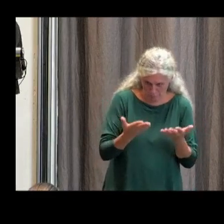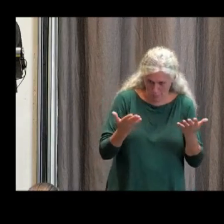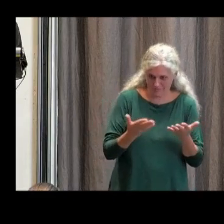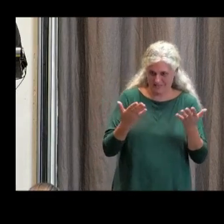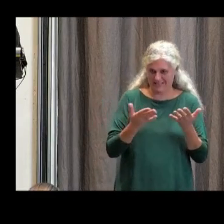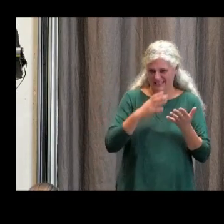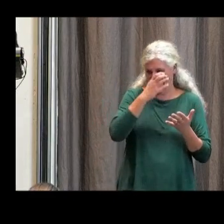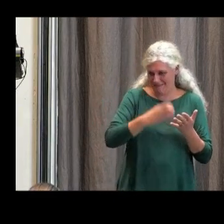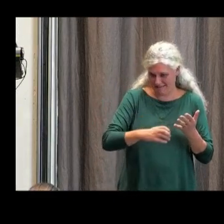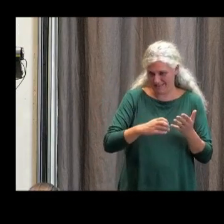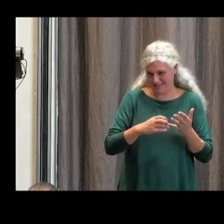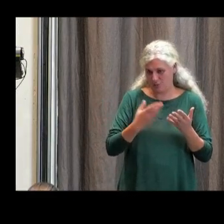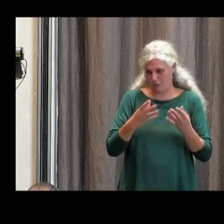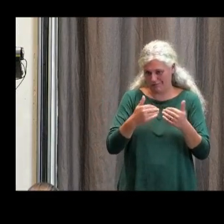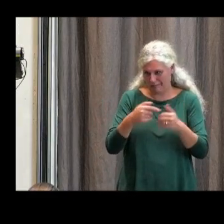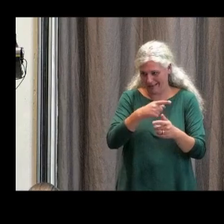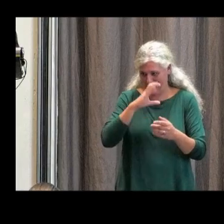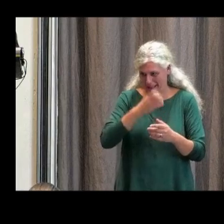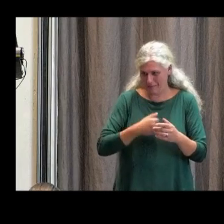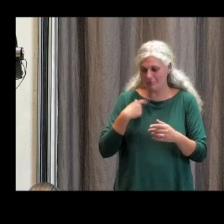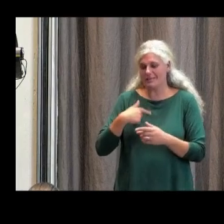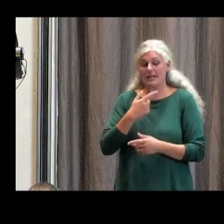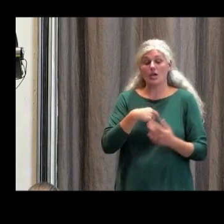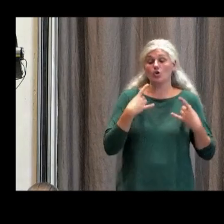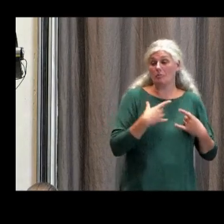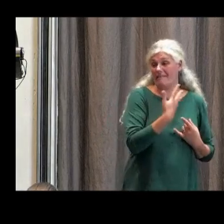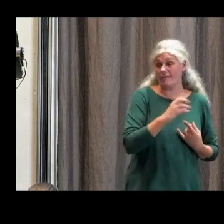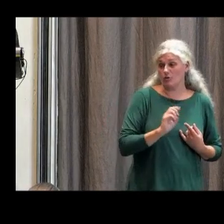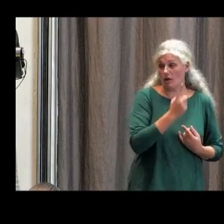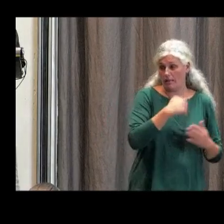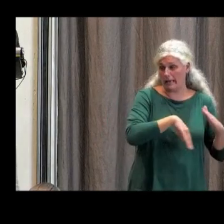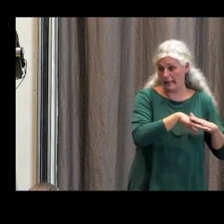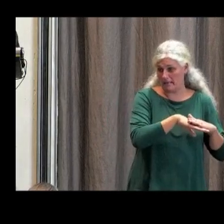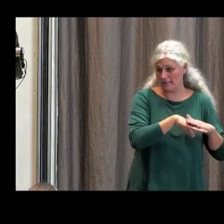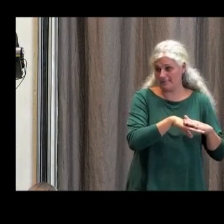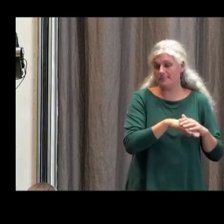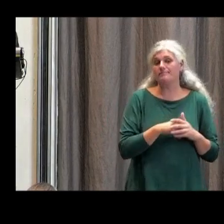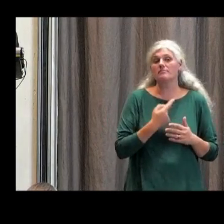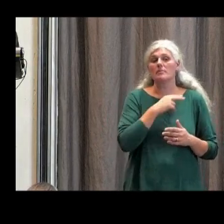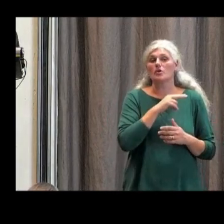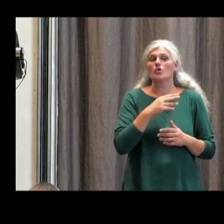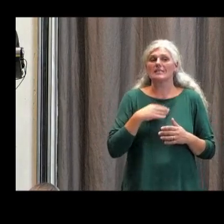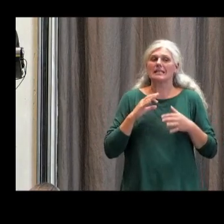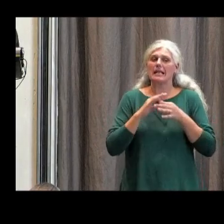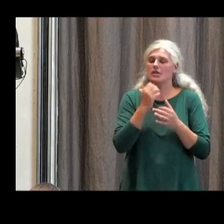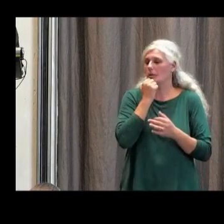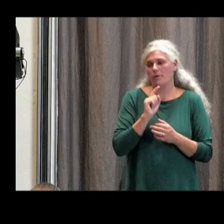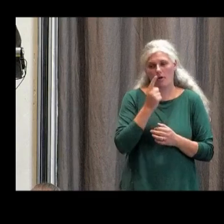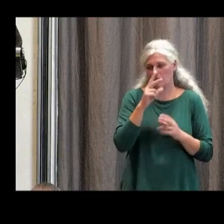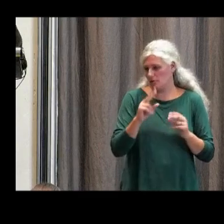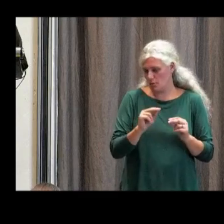but if we think about the human, then we have about 500, okay? It's not all down to the number, though.